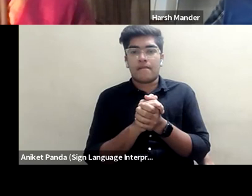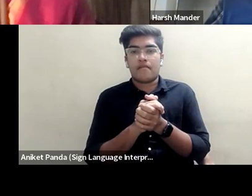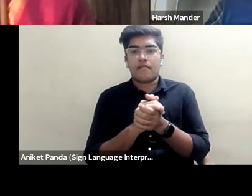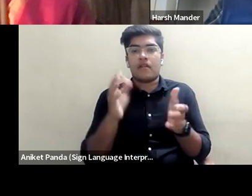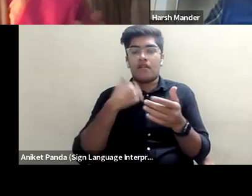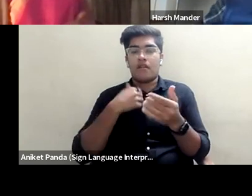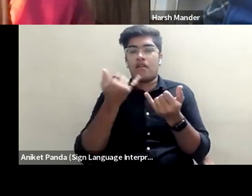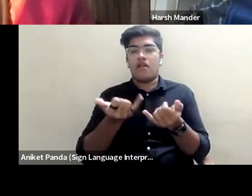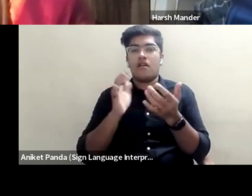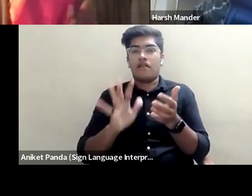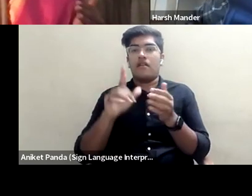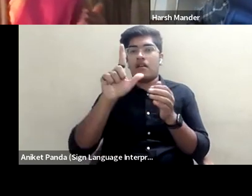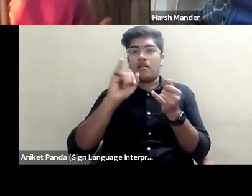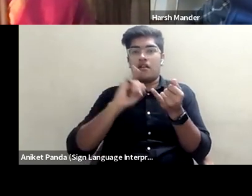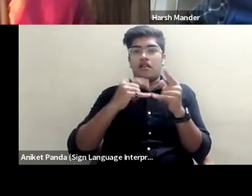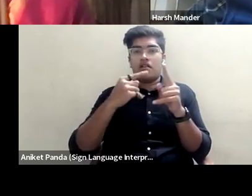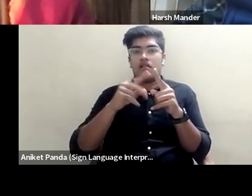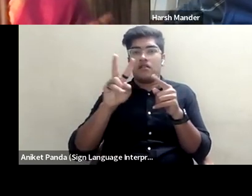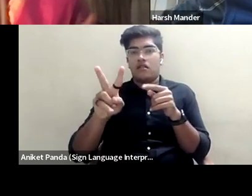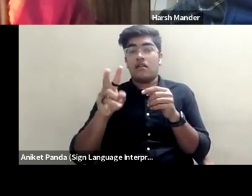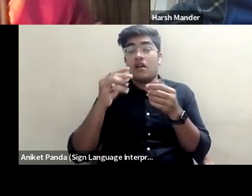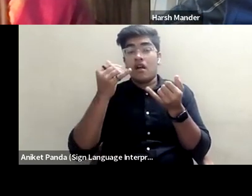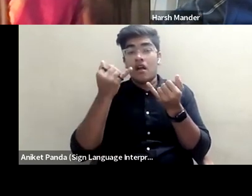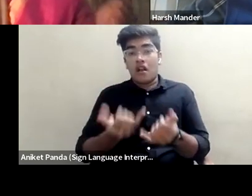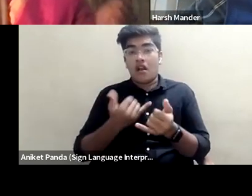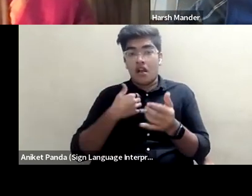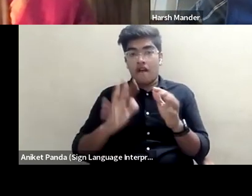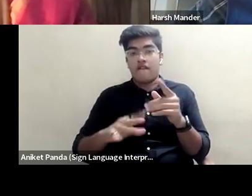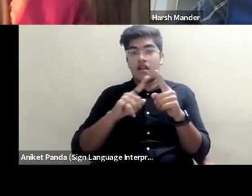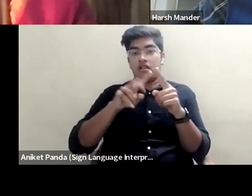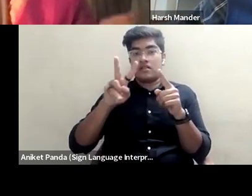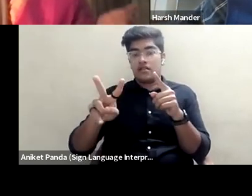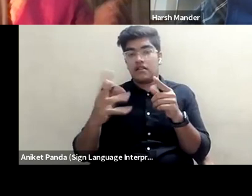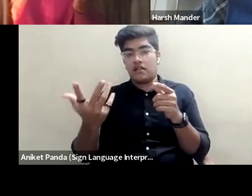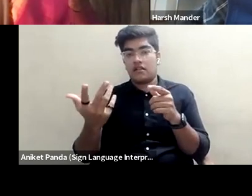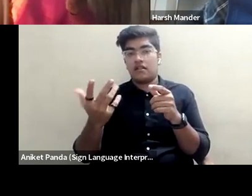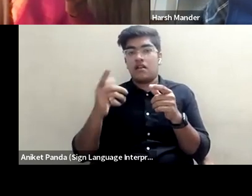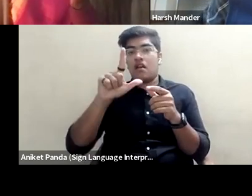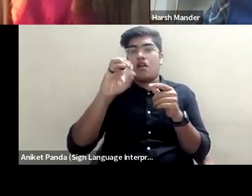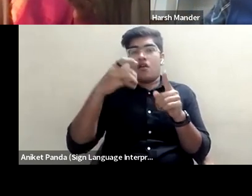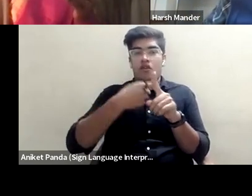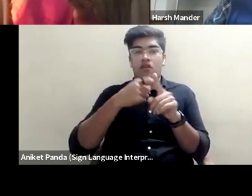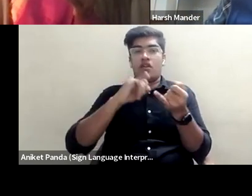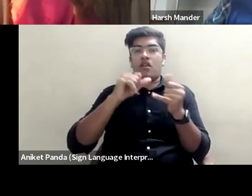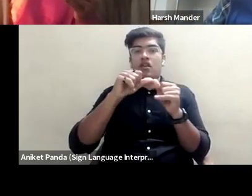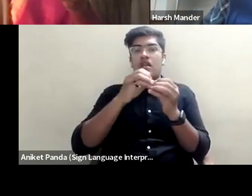LSTV. Earlier we didn't have a TV. Now we have a TV in Lok Sabha and Rajya Sabha, which shows what